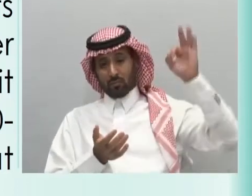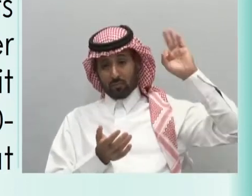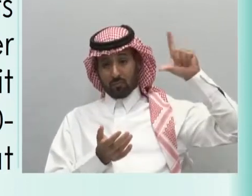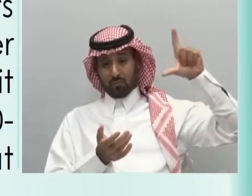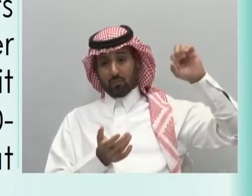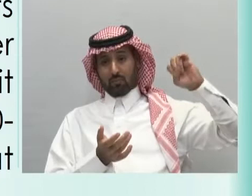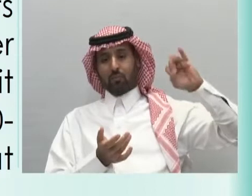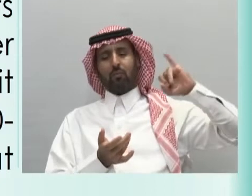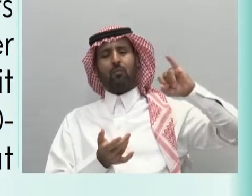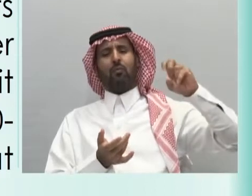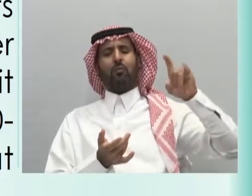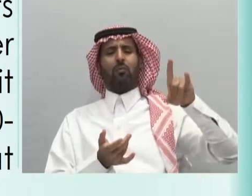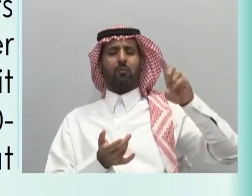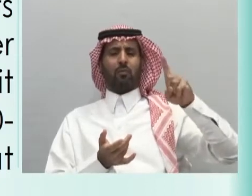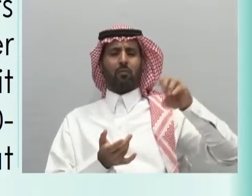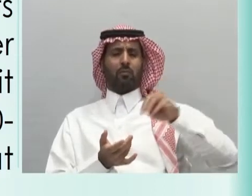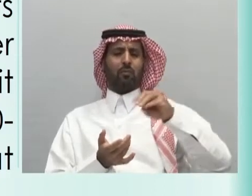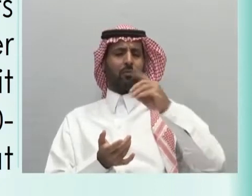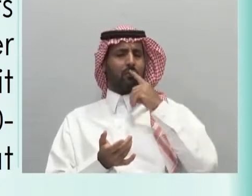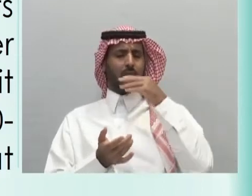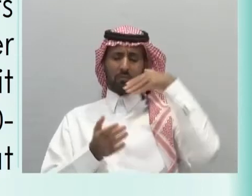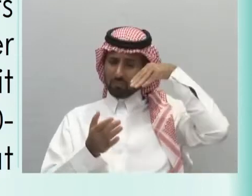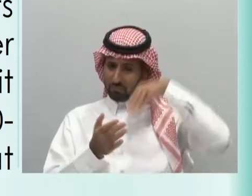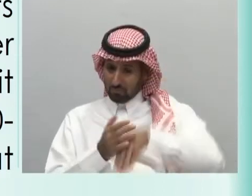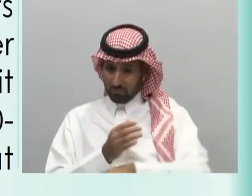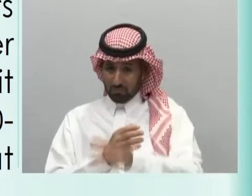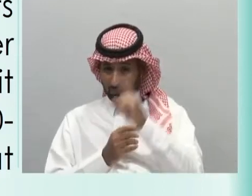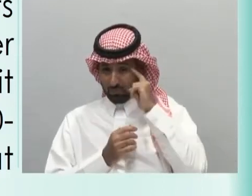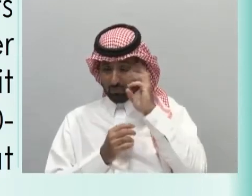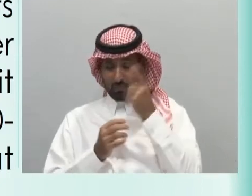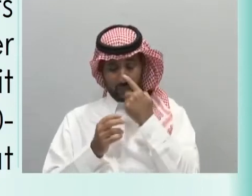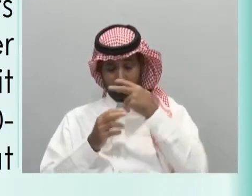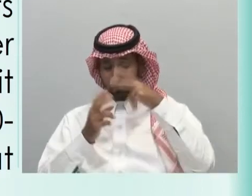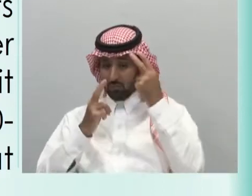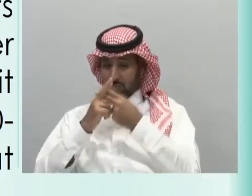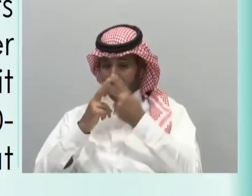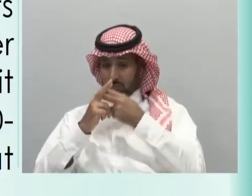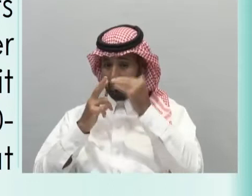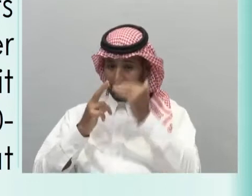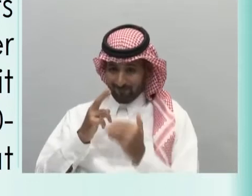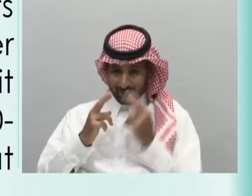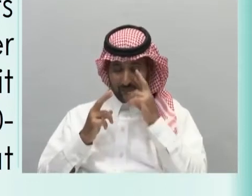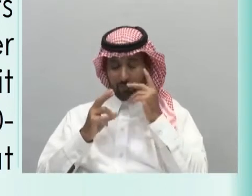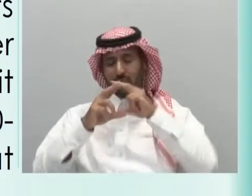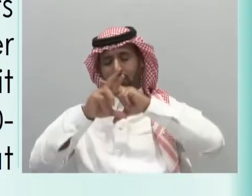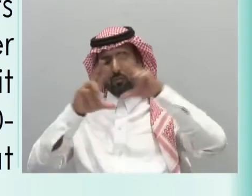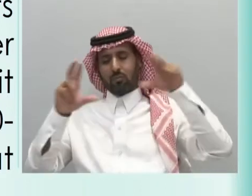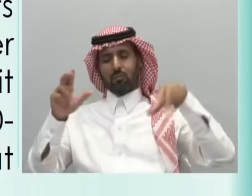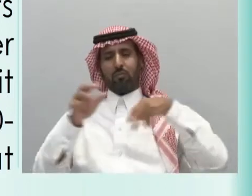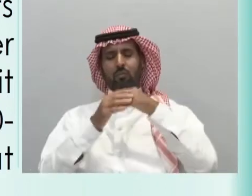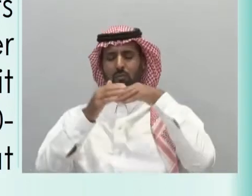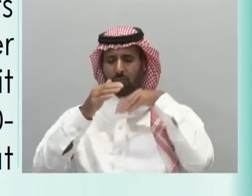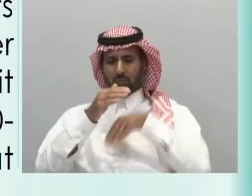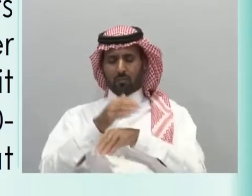ocean floor. Guests scuba dive to the hotel's one unit, which is over 19 feet 6 meters below